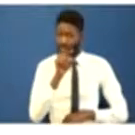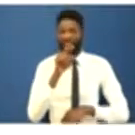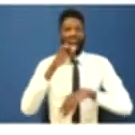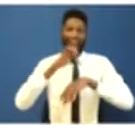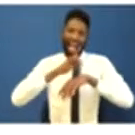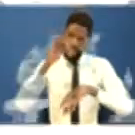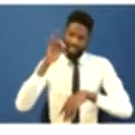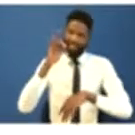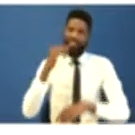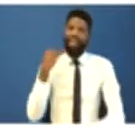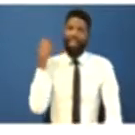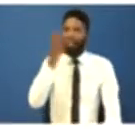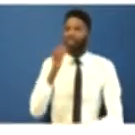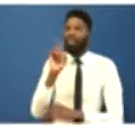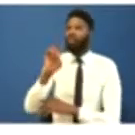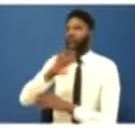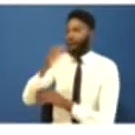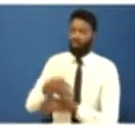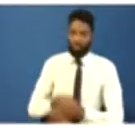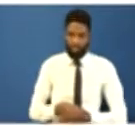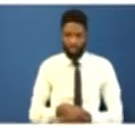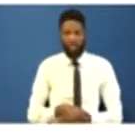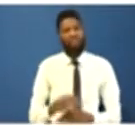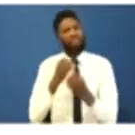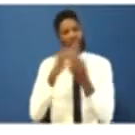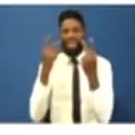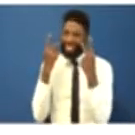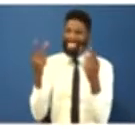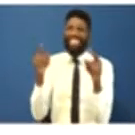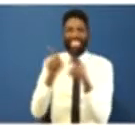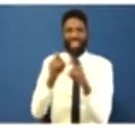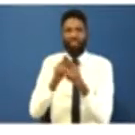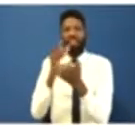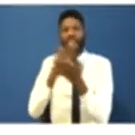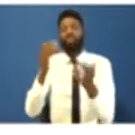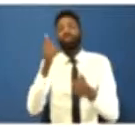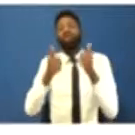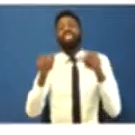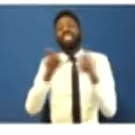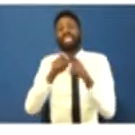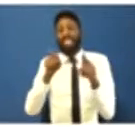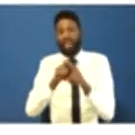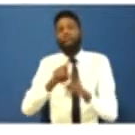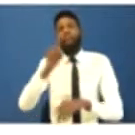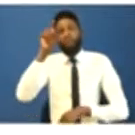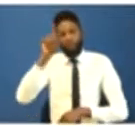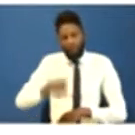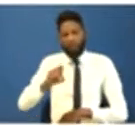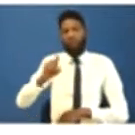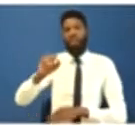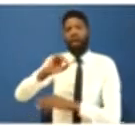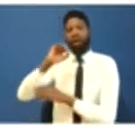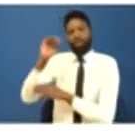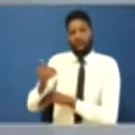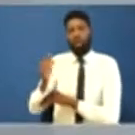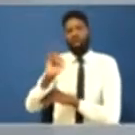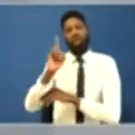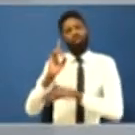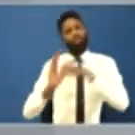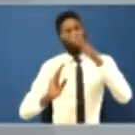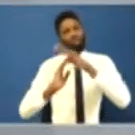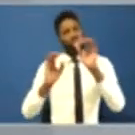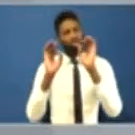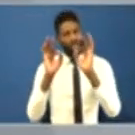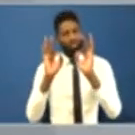nairobi county which many see as something that should be the city under the sun that is how ideally that is the